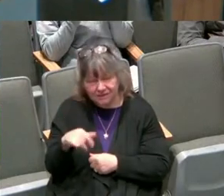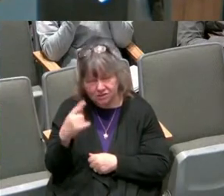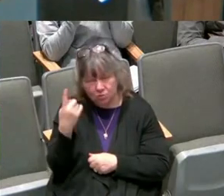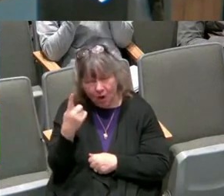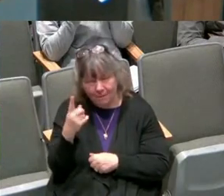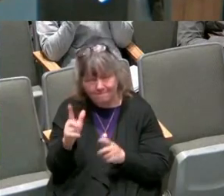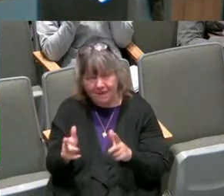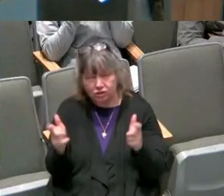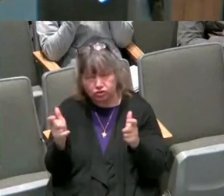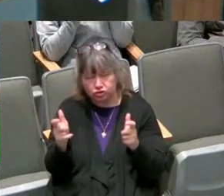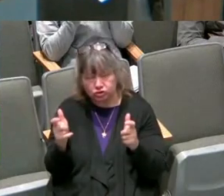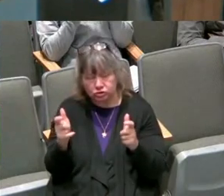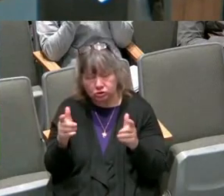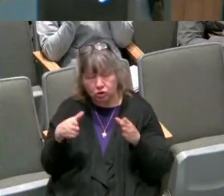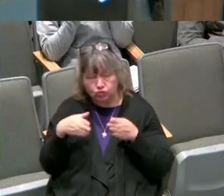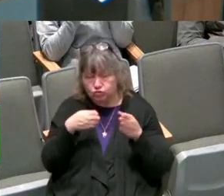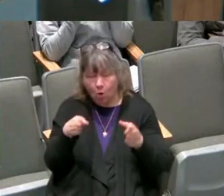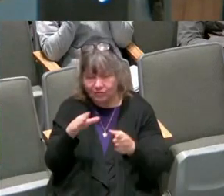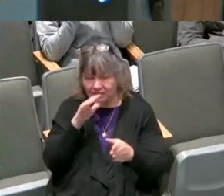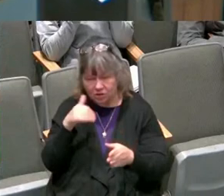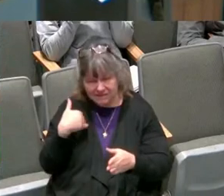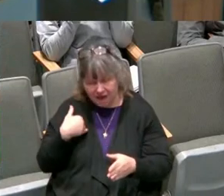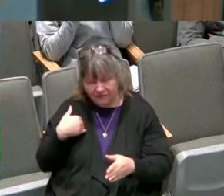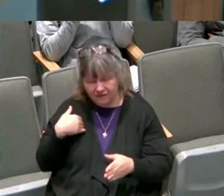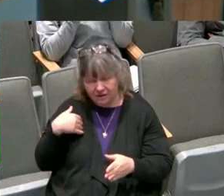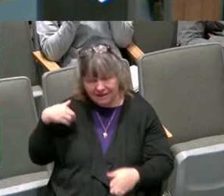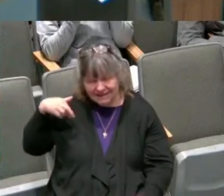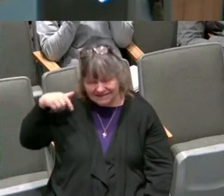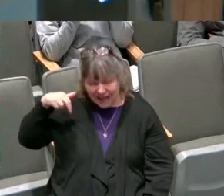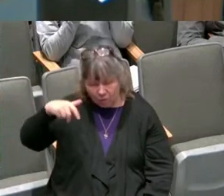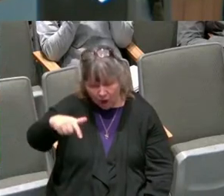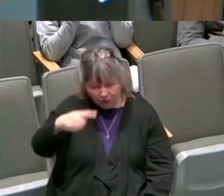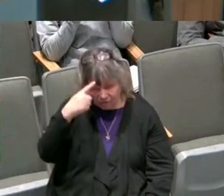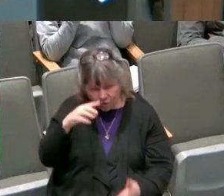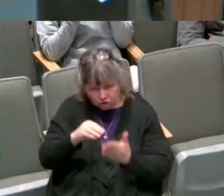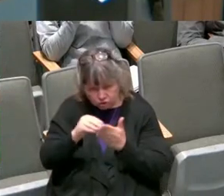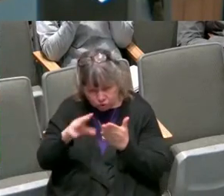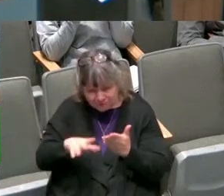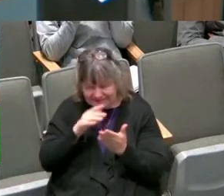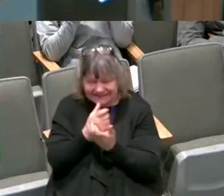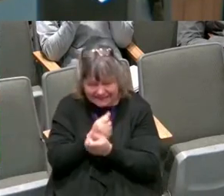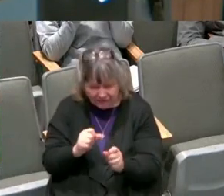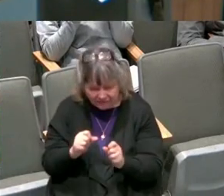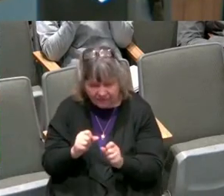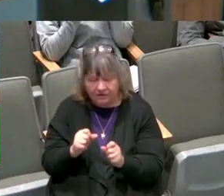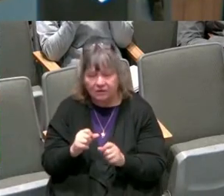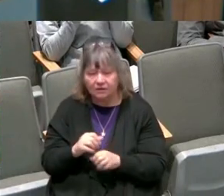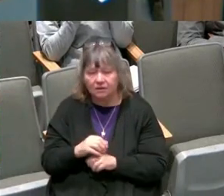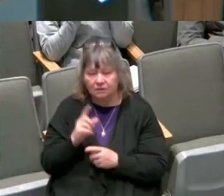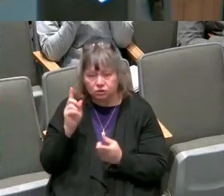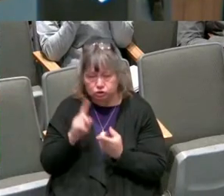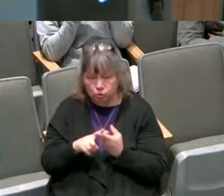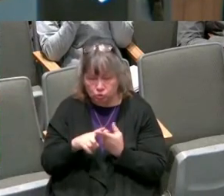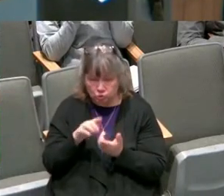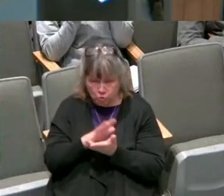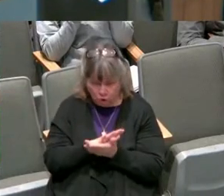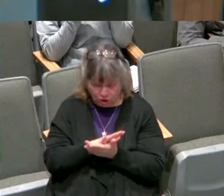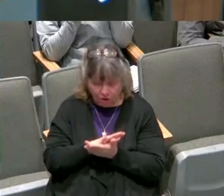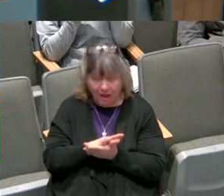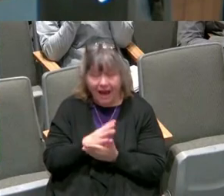major road that doesn't have a sidewalk that can get students safely to school